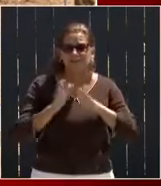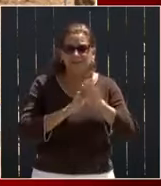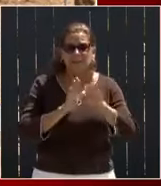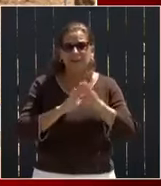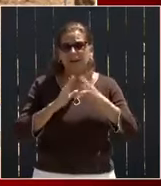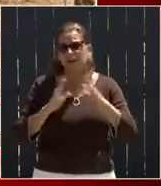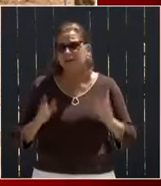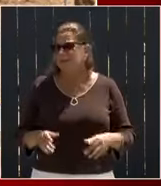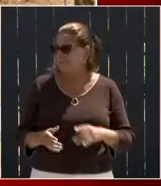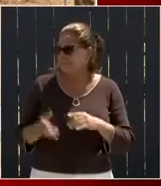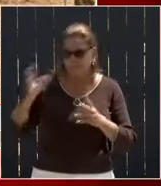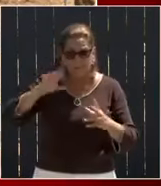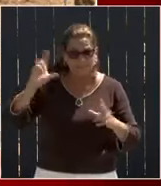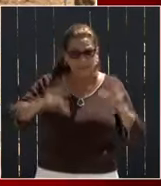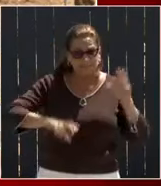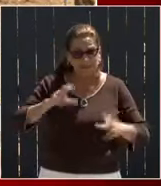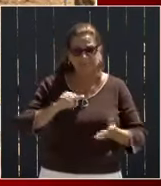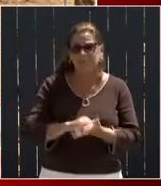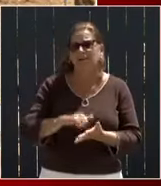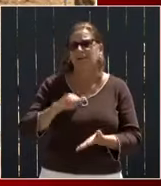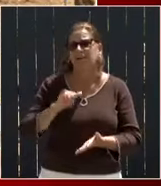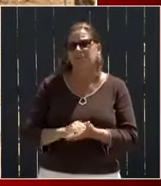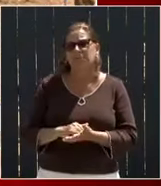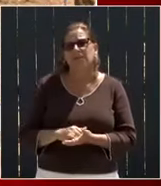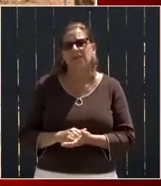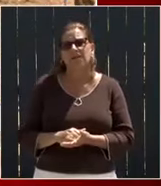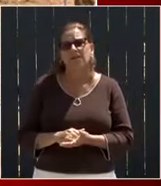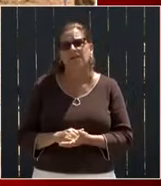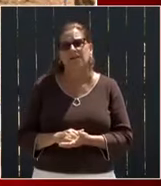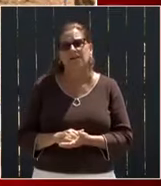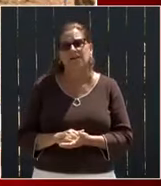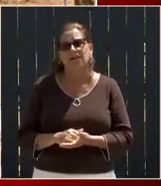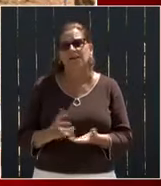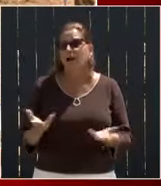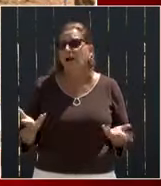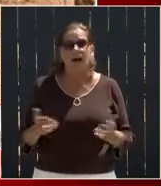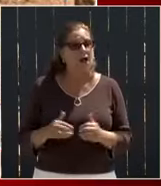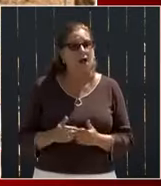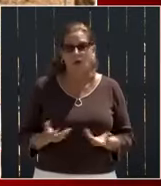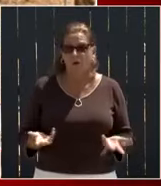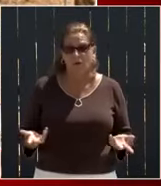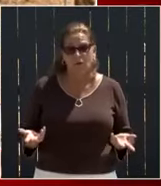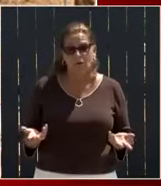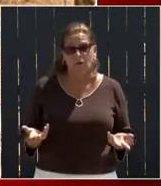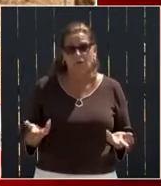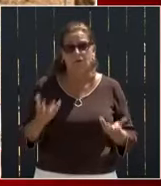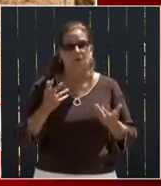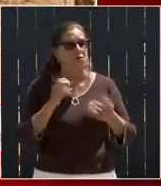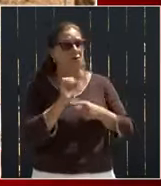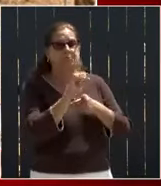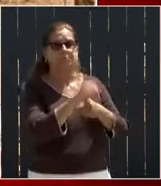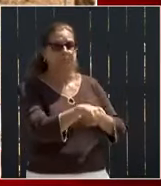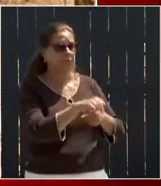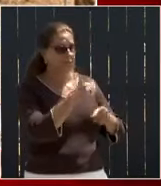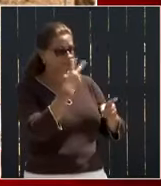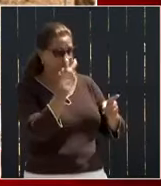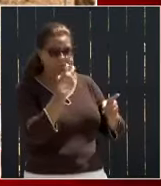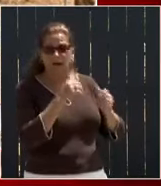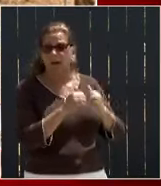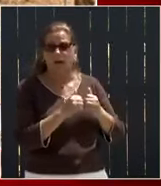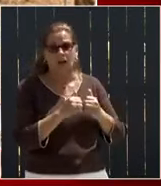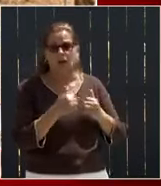of. I learned a long time ago that the only way to battle skepticism is work. And that is